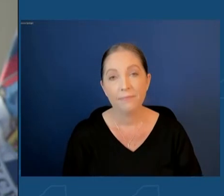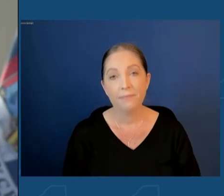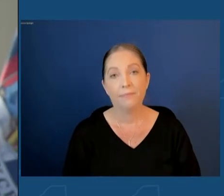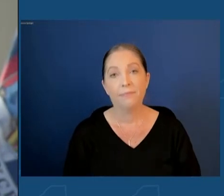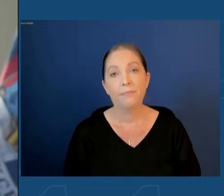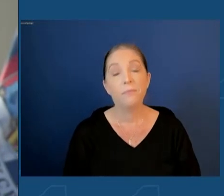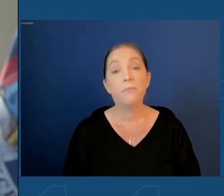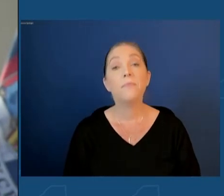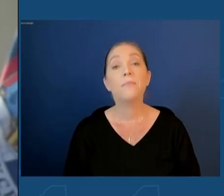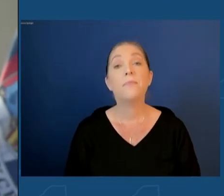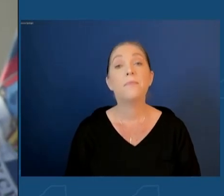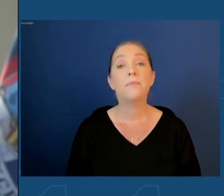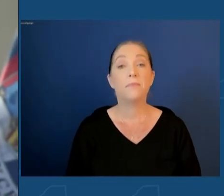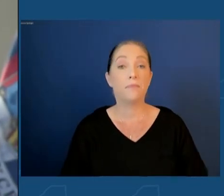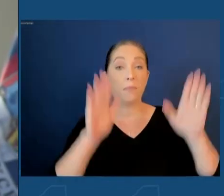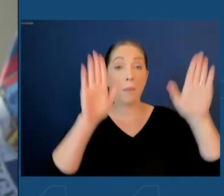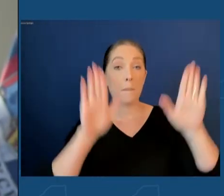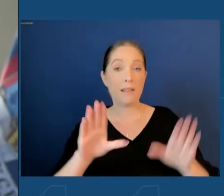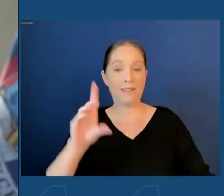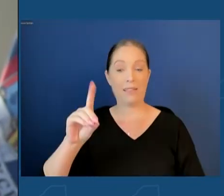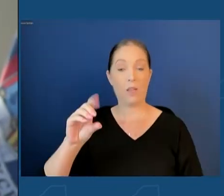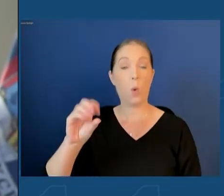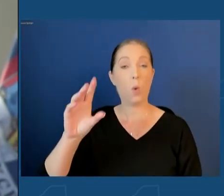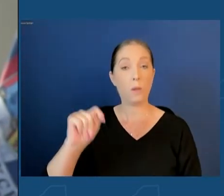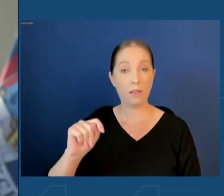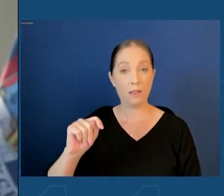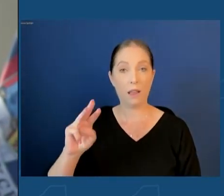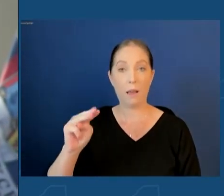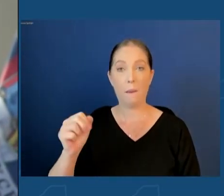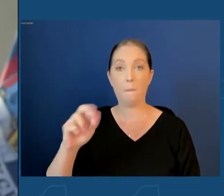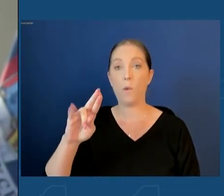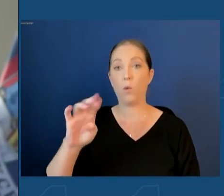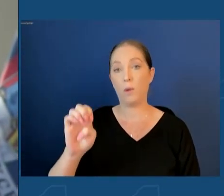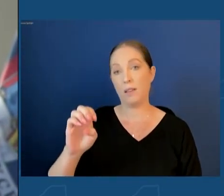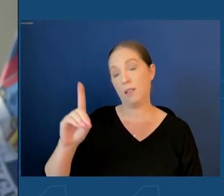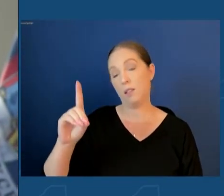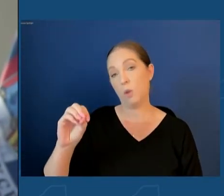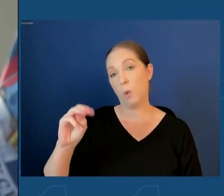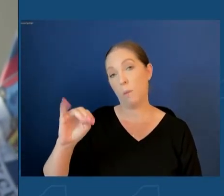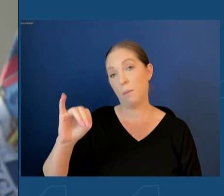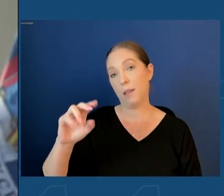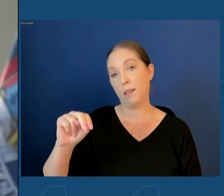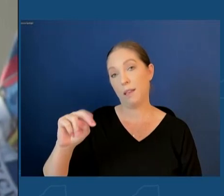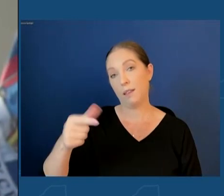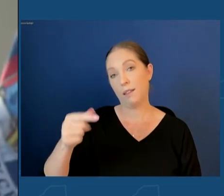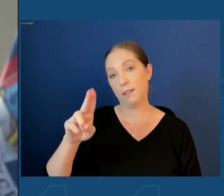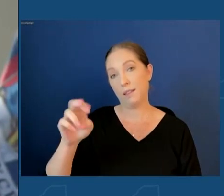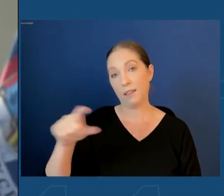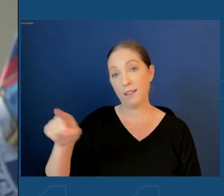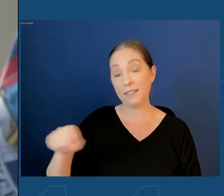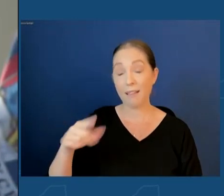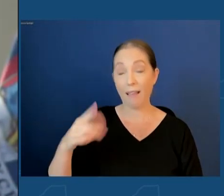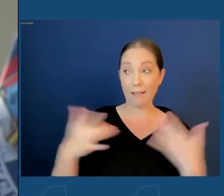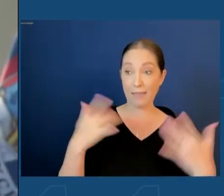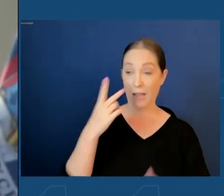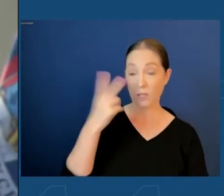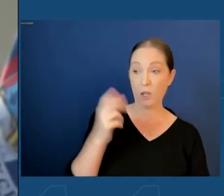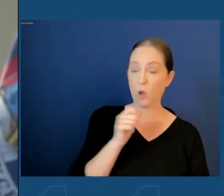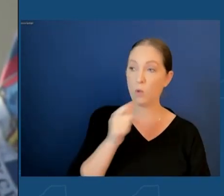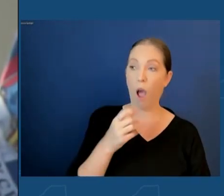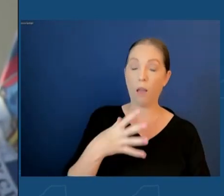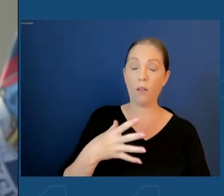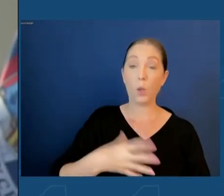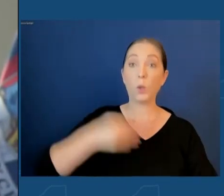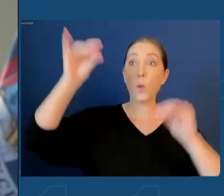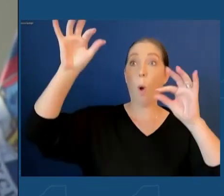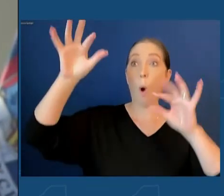Our amazing DOT Commissioner, Marie-Therese Dominguez, I want to thank her. It's so nice to see you not in a snowstorm, not in a flood event. It's